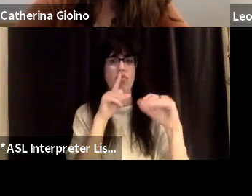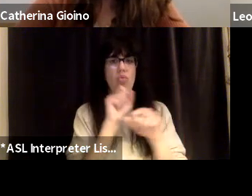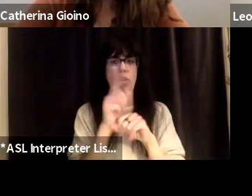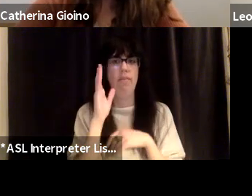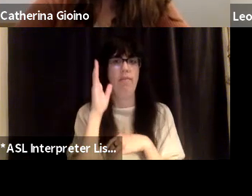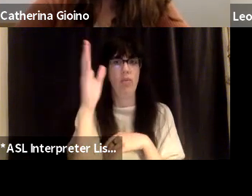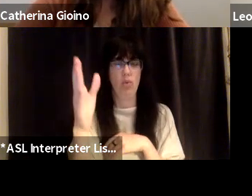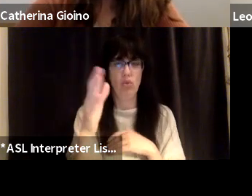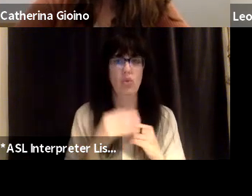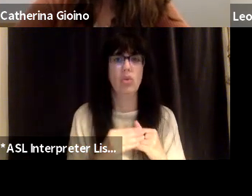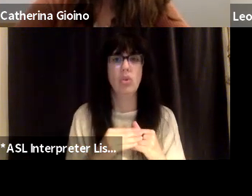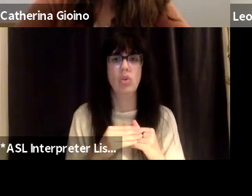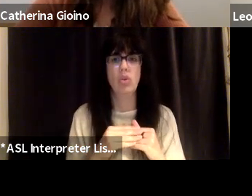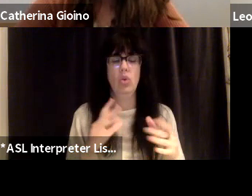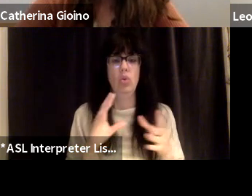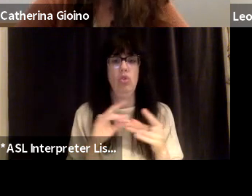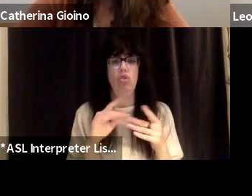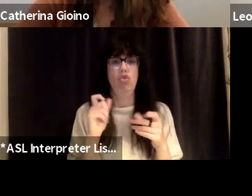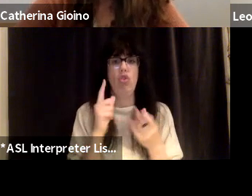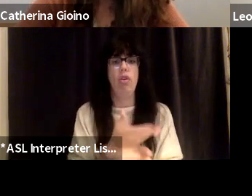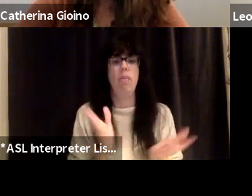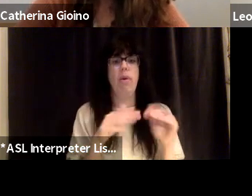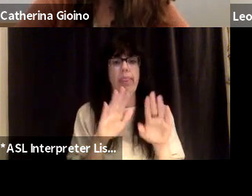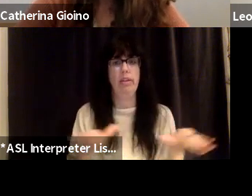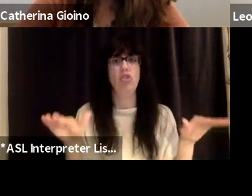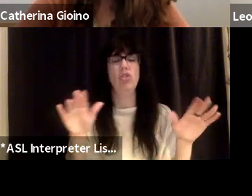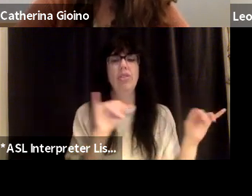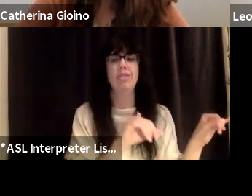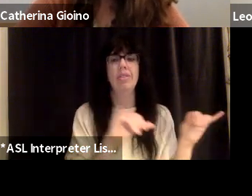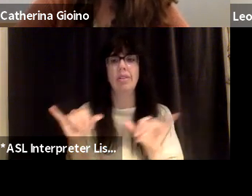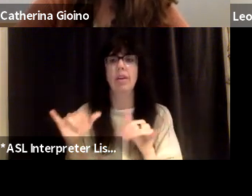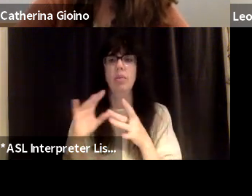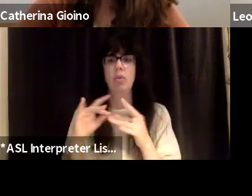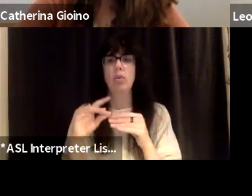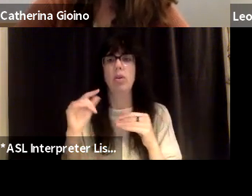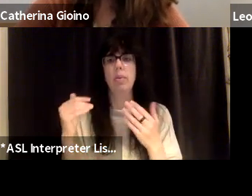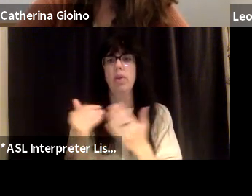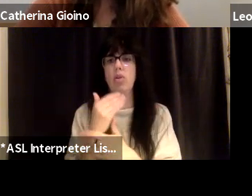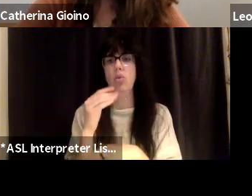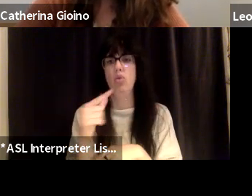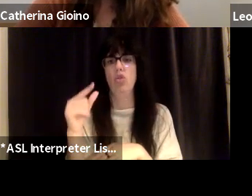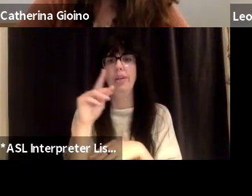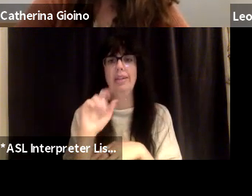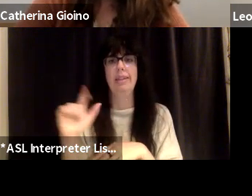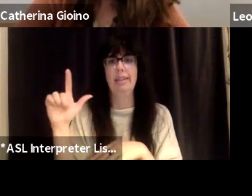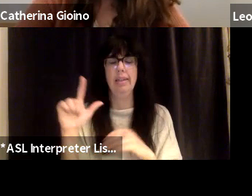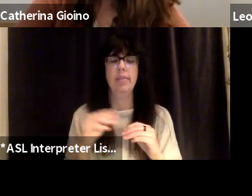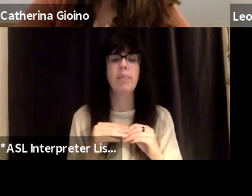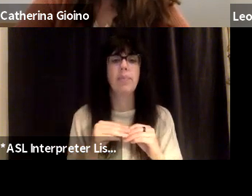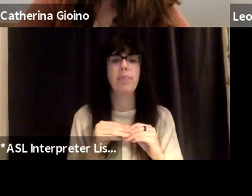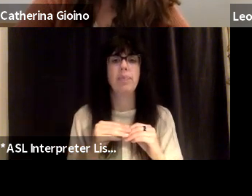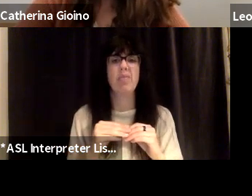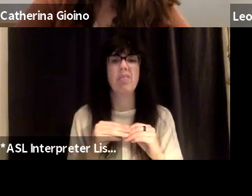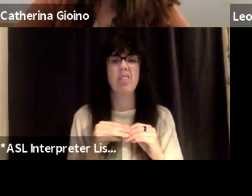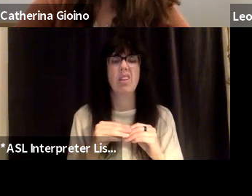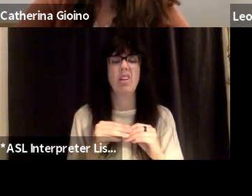And we should be talking about them as much as we talk about the Green New Deal. And again, it just highlights the